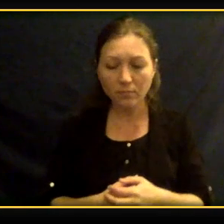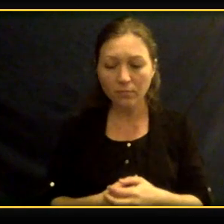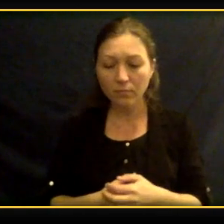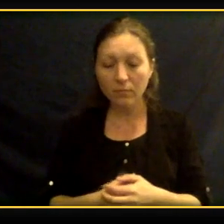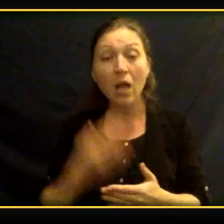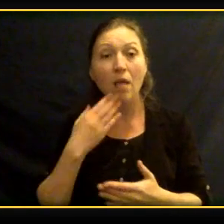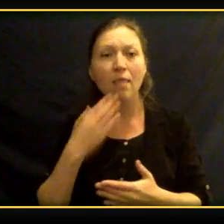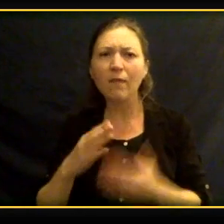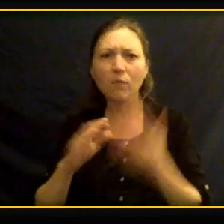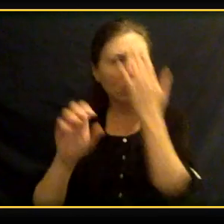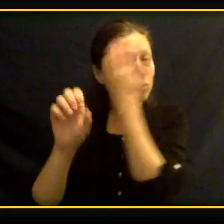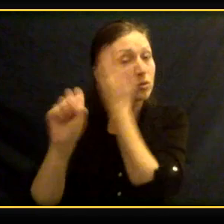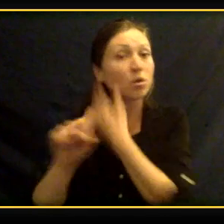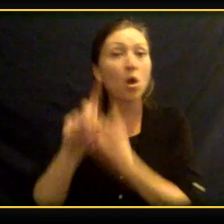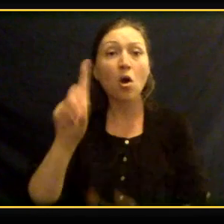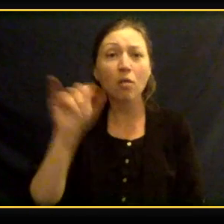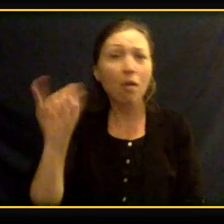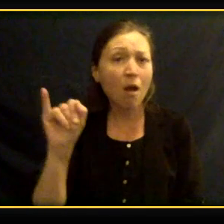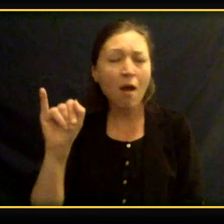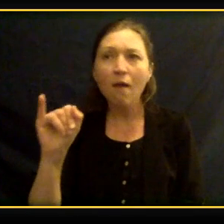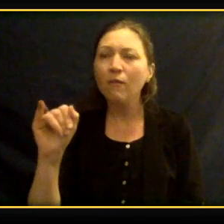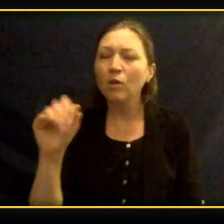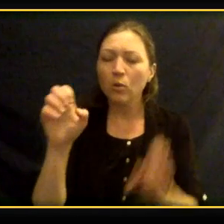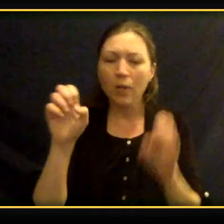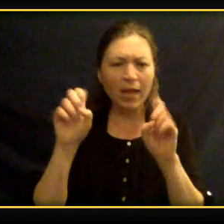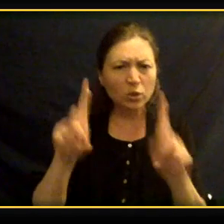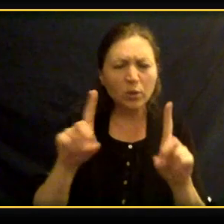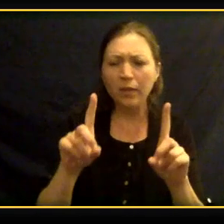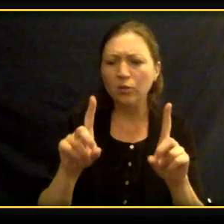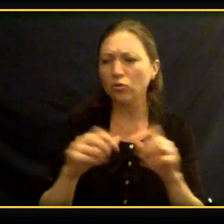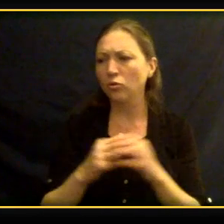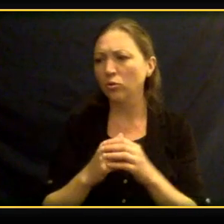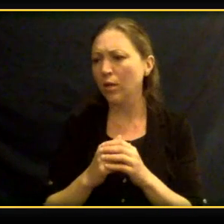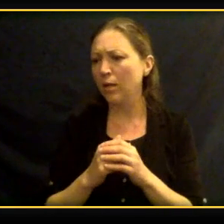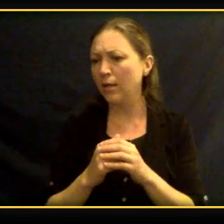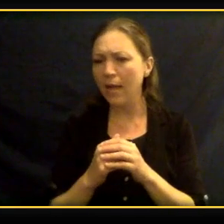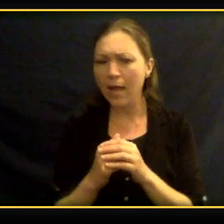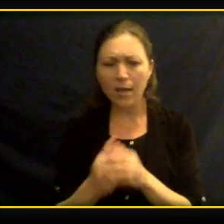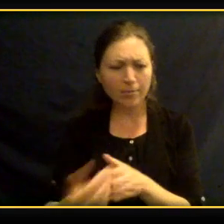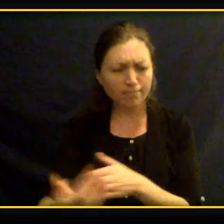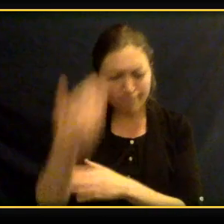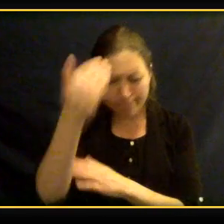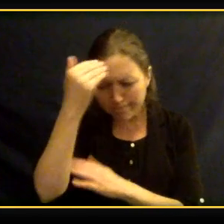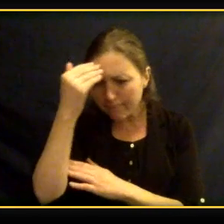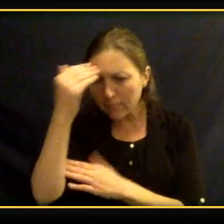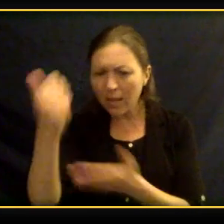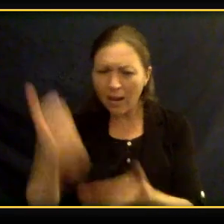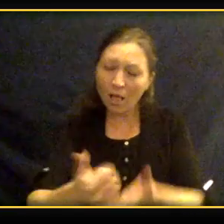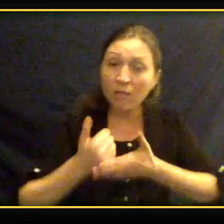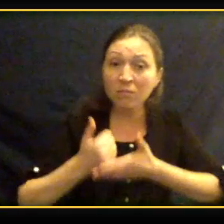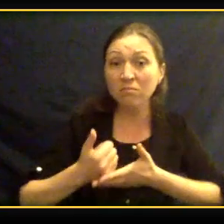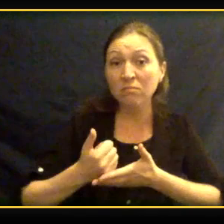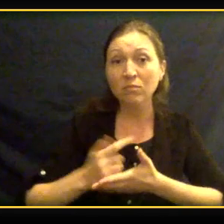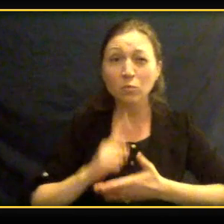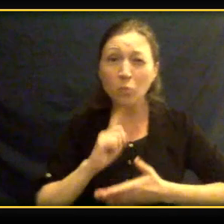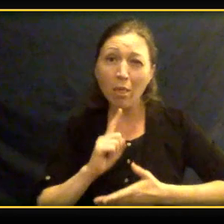for educating, enlightening, and helping me on my path of